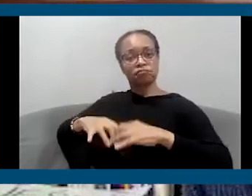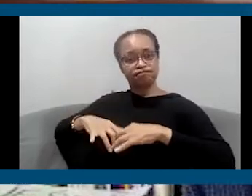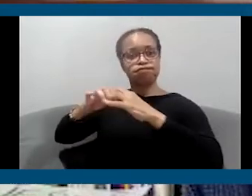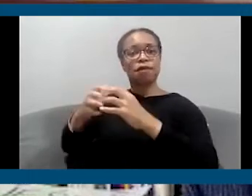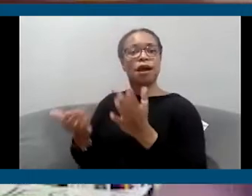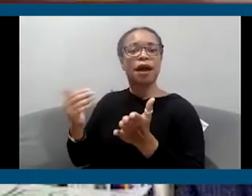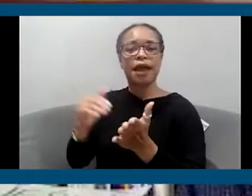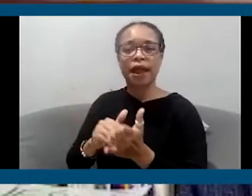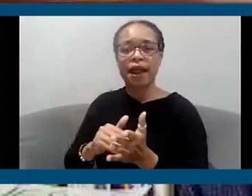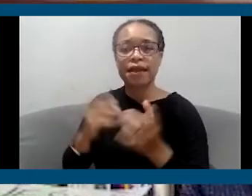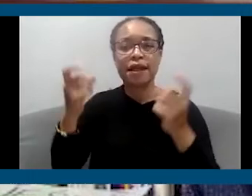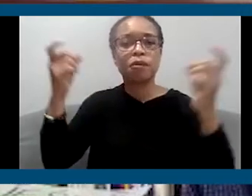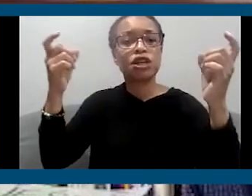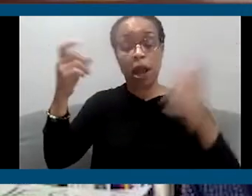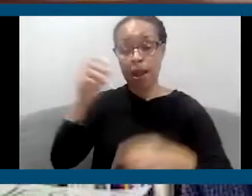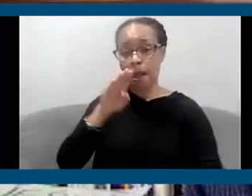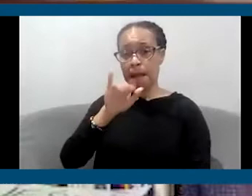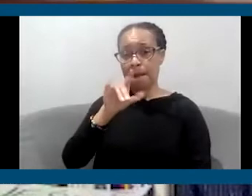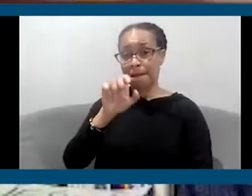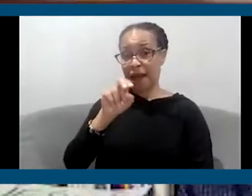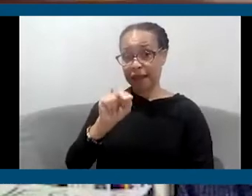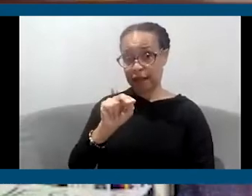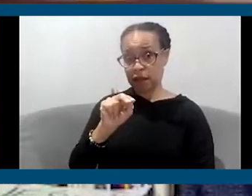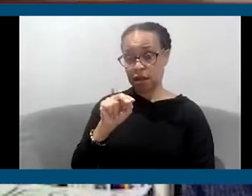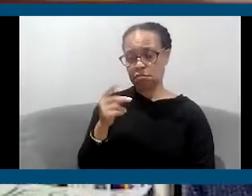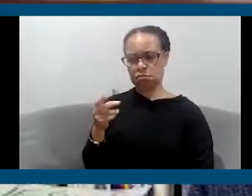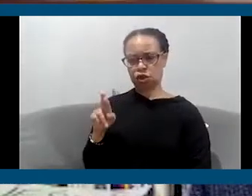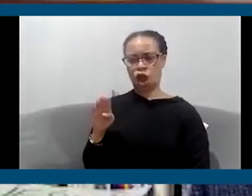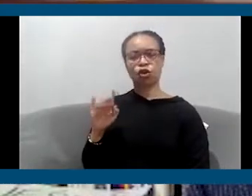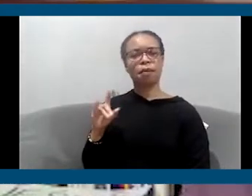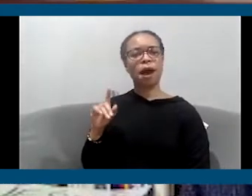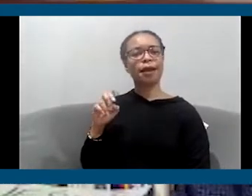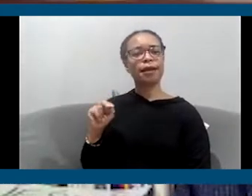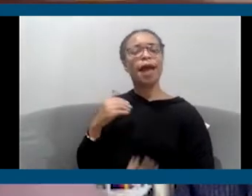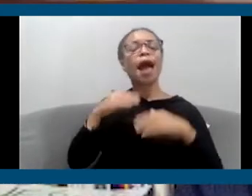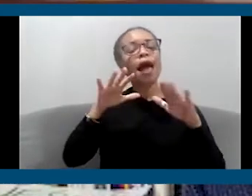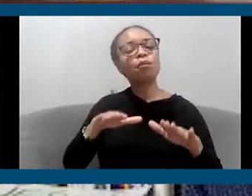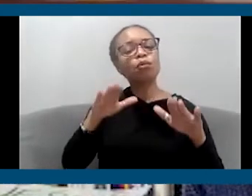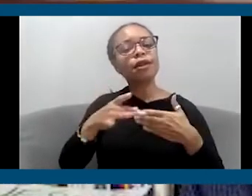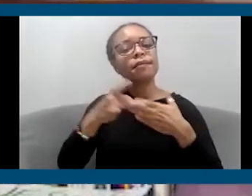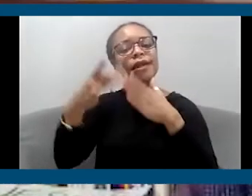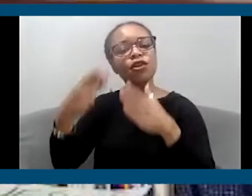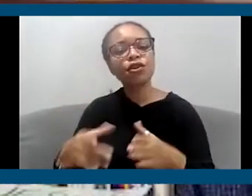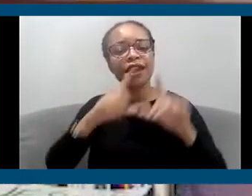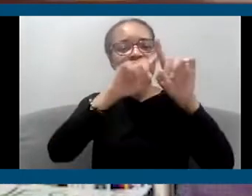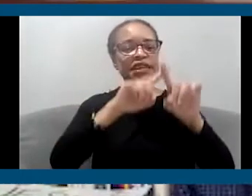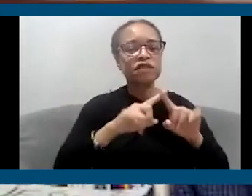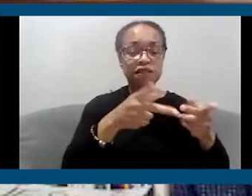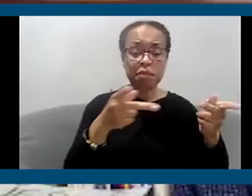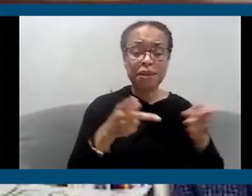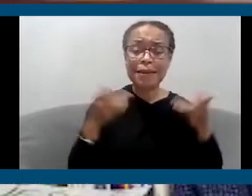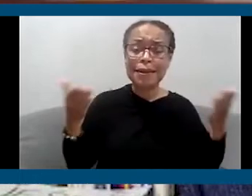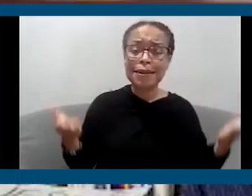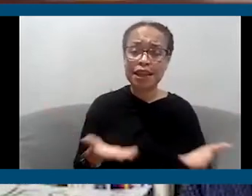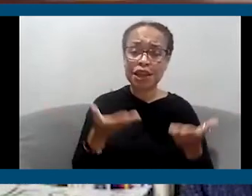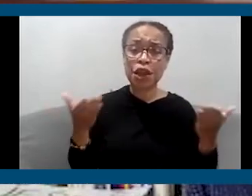celebration of Eid. You know, President Biden and Dr. Biden hosted Muslim leaders. We've had people from all organizations, CARE and many other